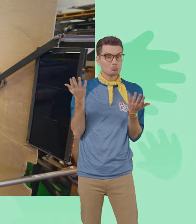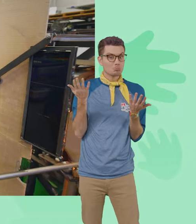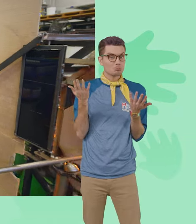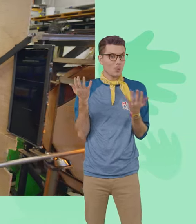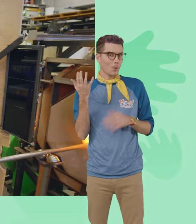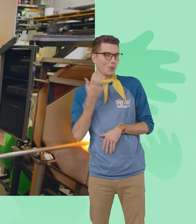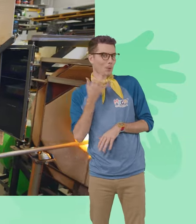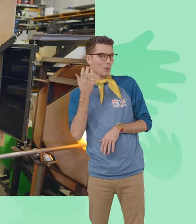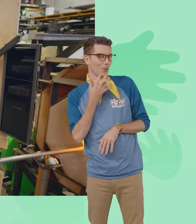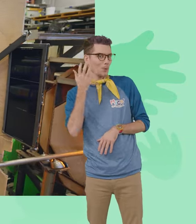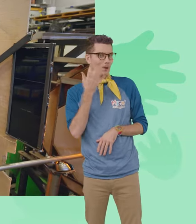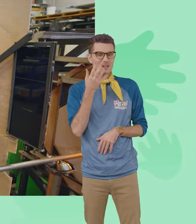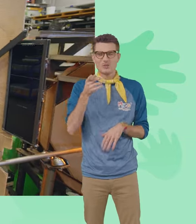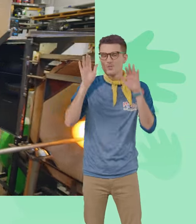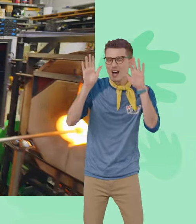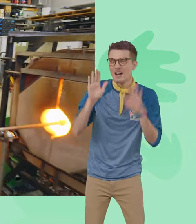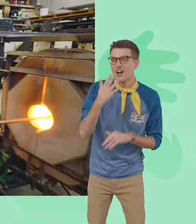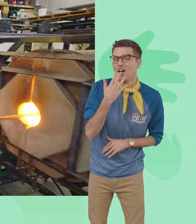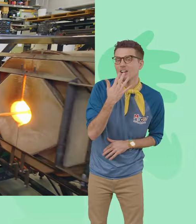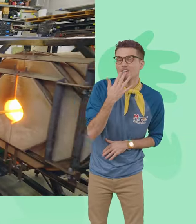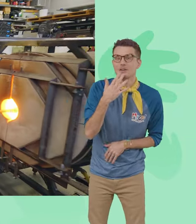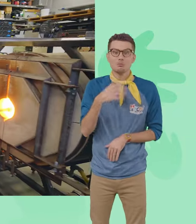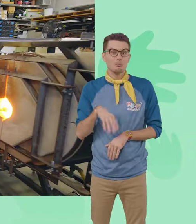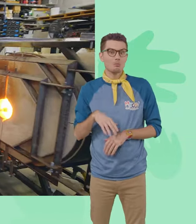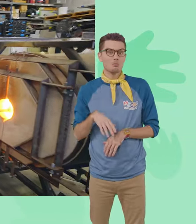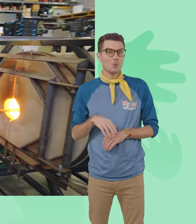Wow, what a great color.